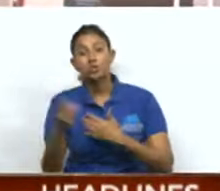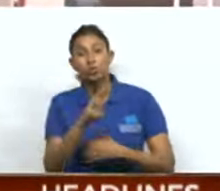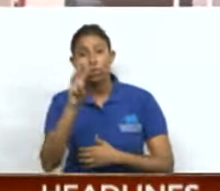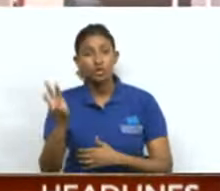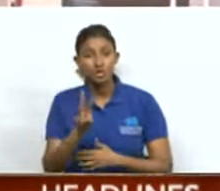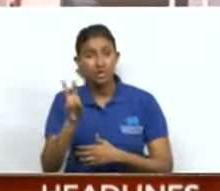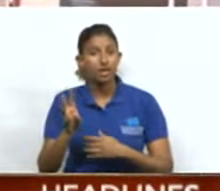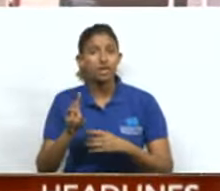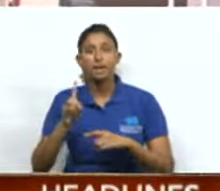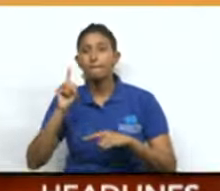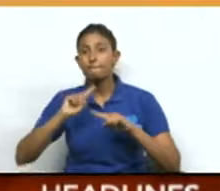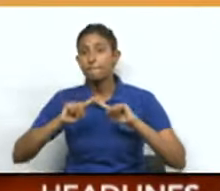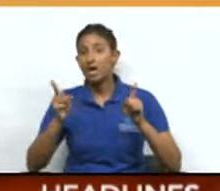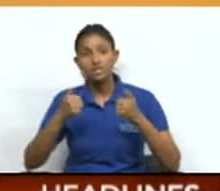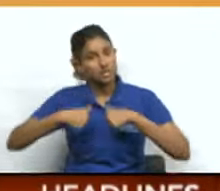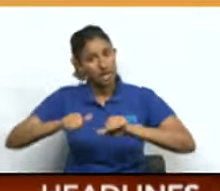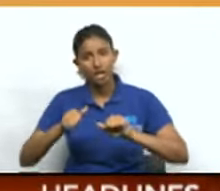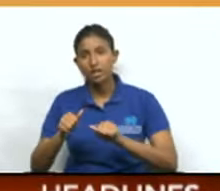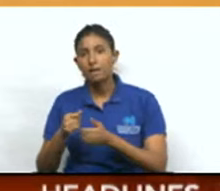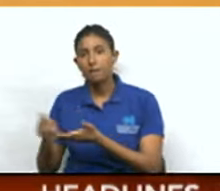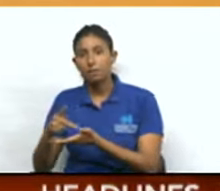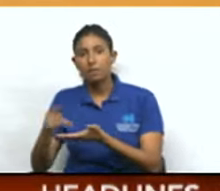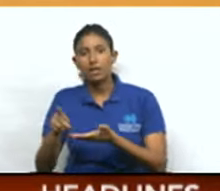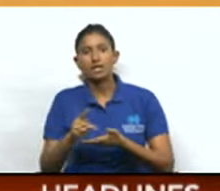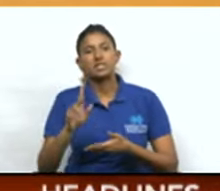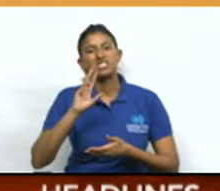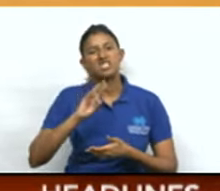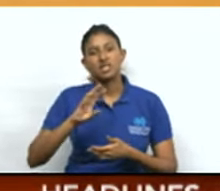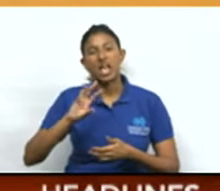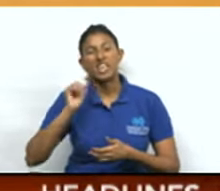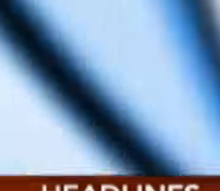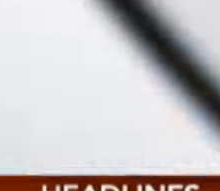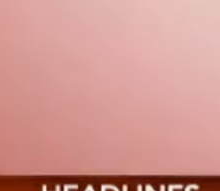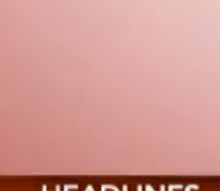spending $10,000 of his funds on living expenses.